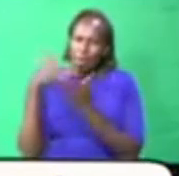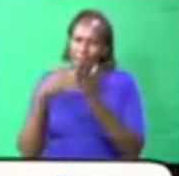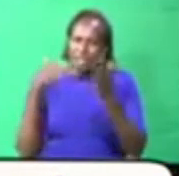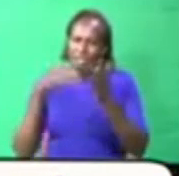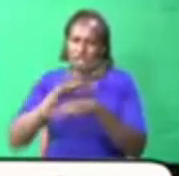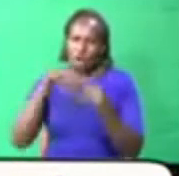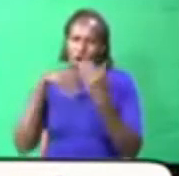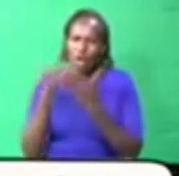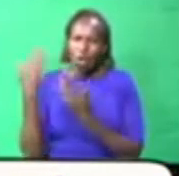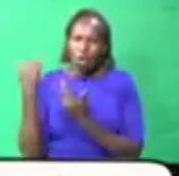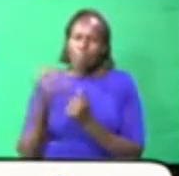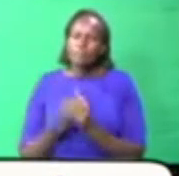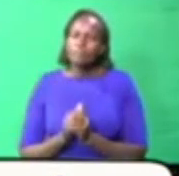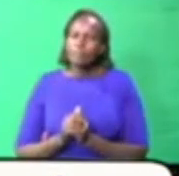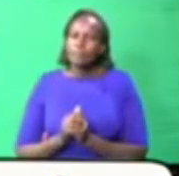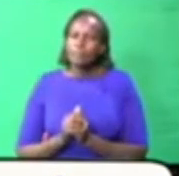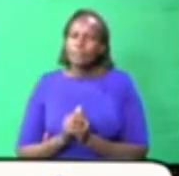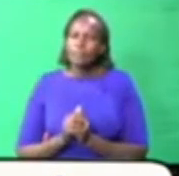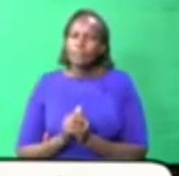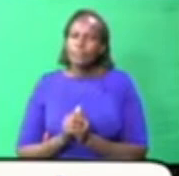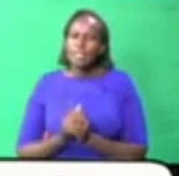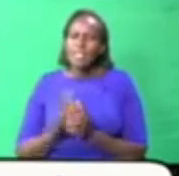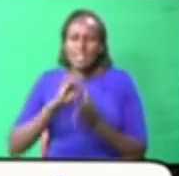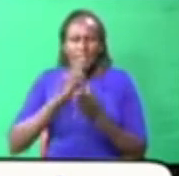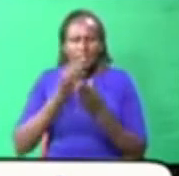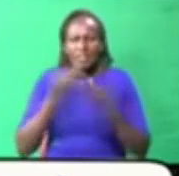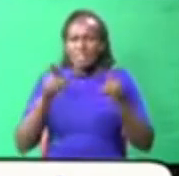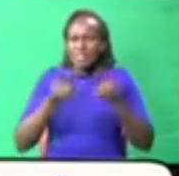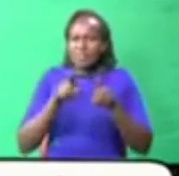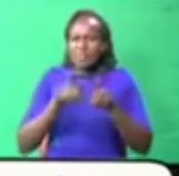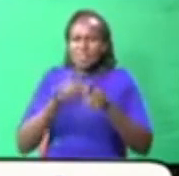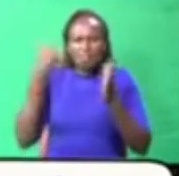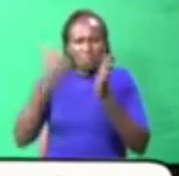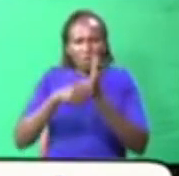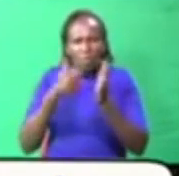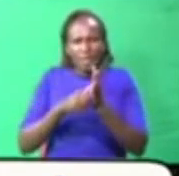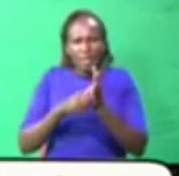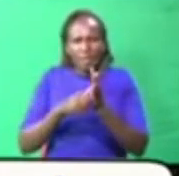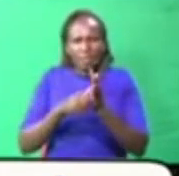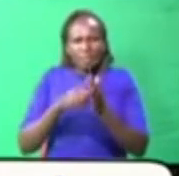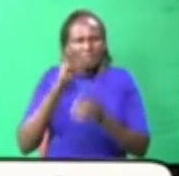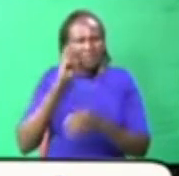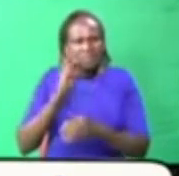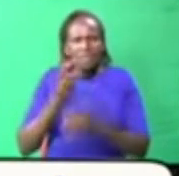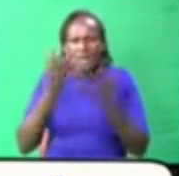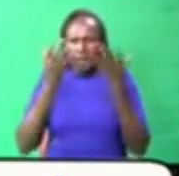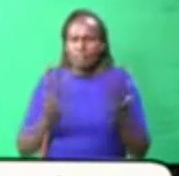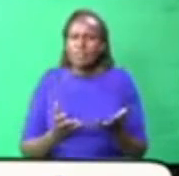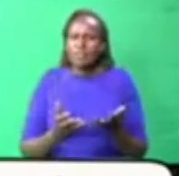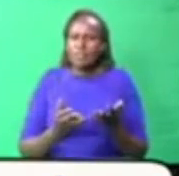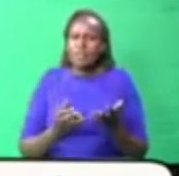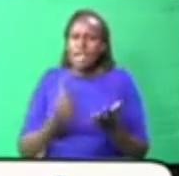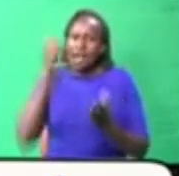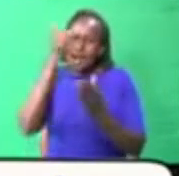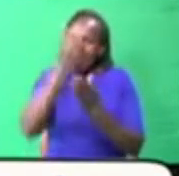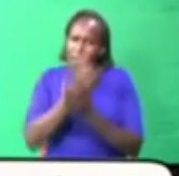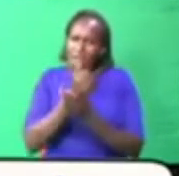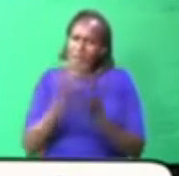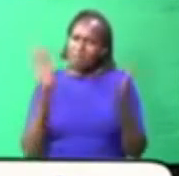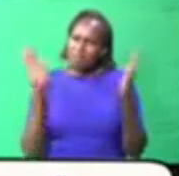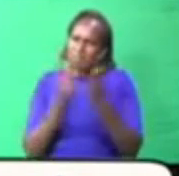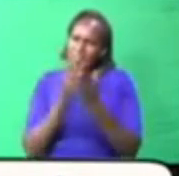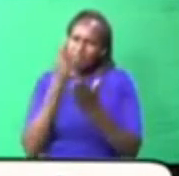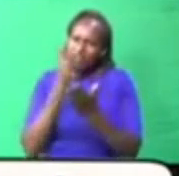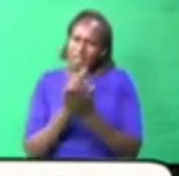hope. Even when the situation seems so dead. Bila sema kwamba Abraham faced the fact that